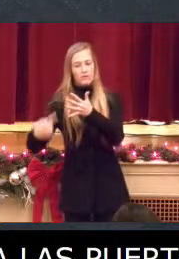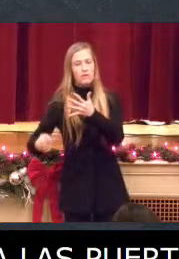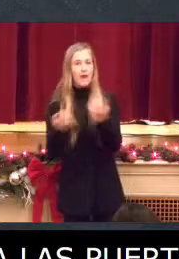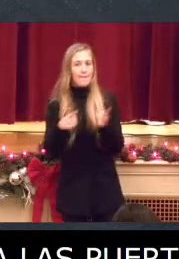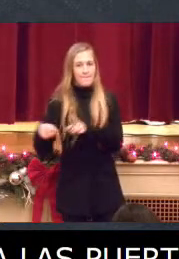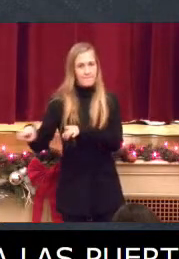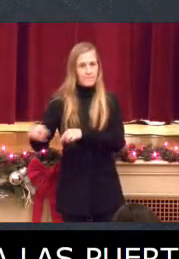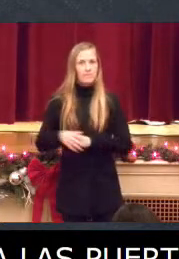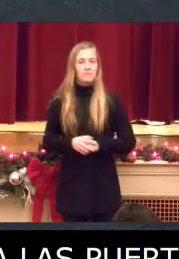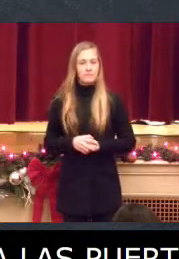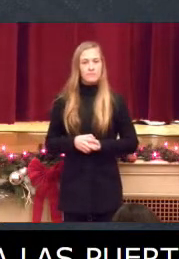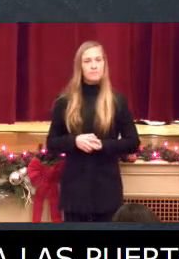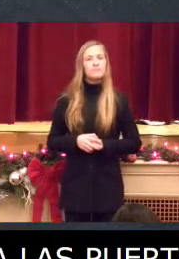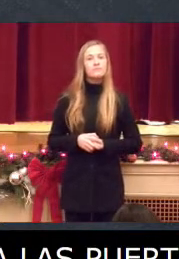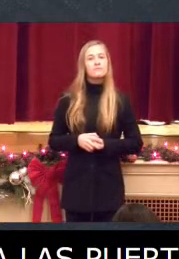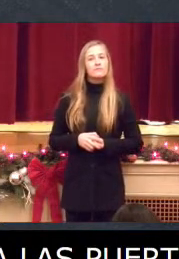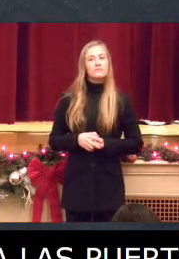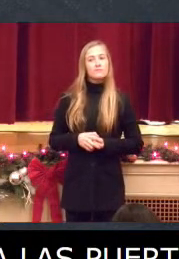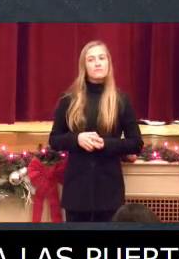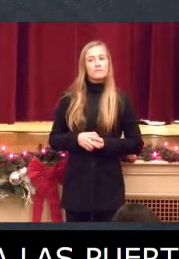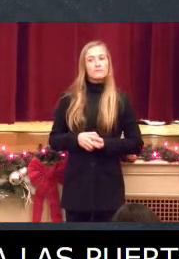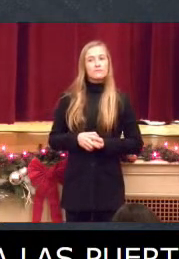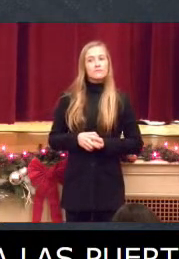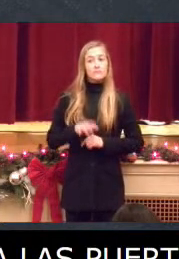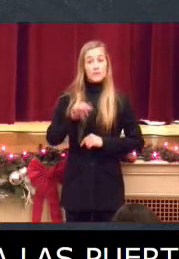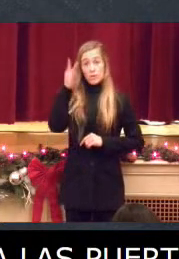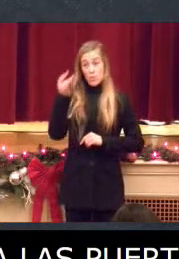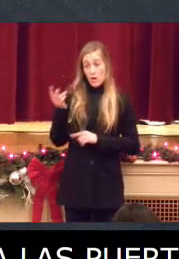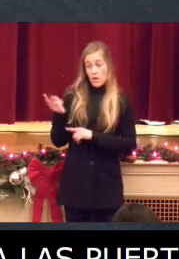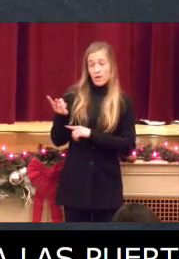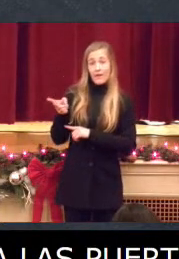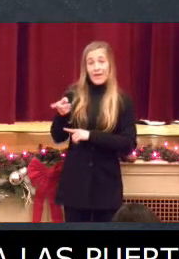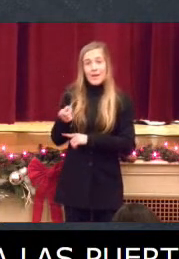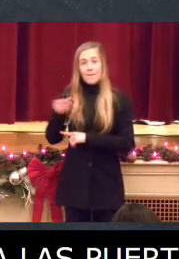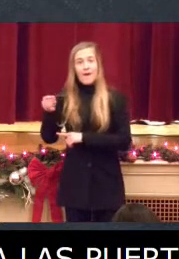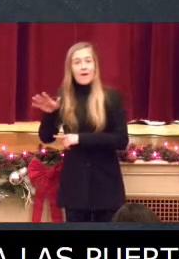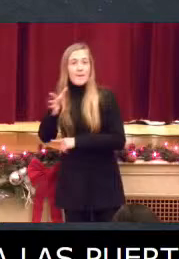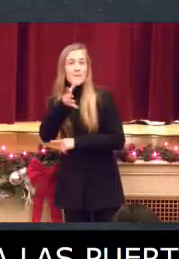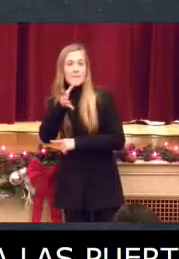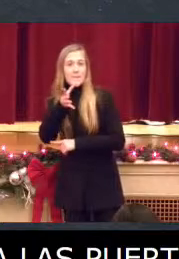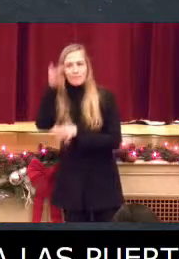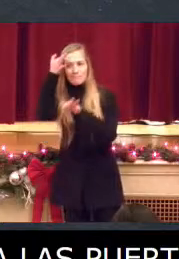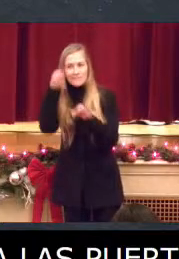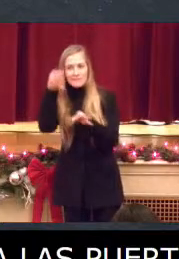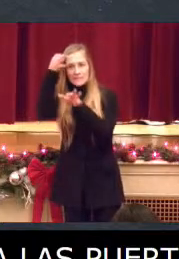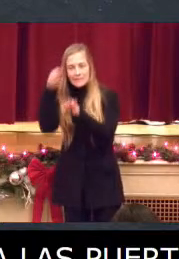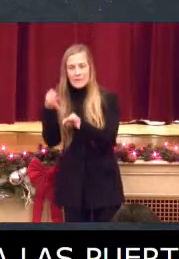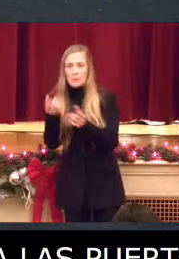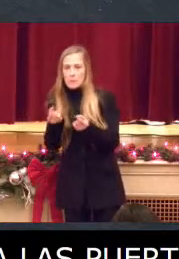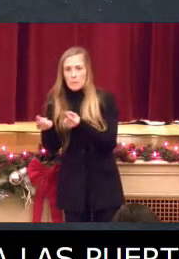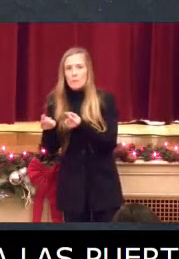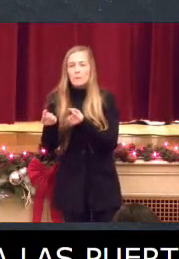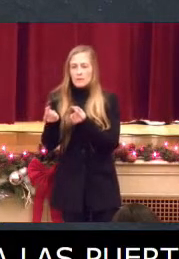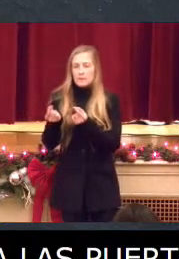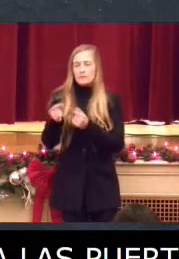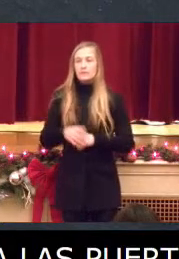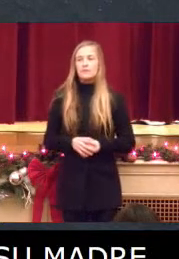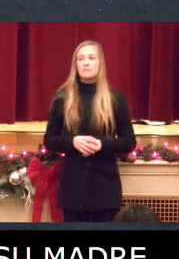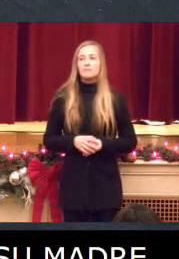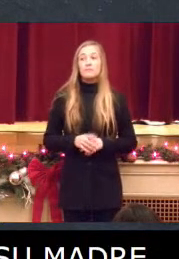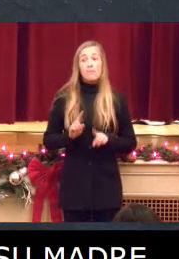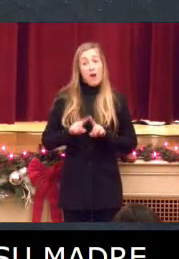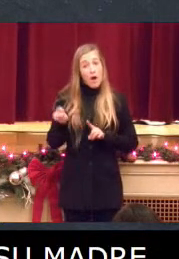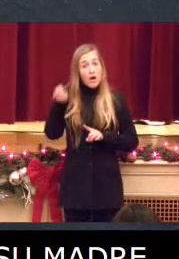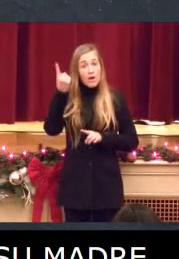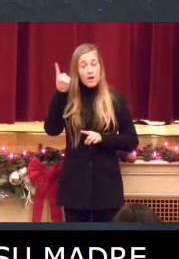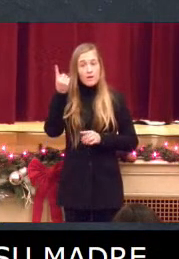on, which is why he and his mother made some choices as to what to do. But that kind of issue, you may